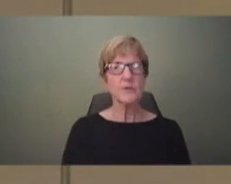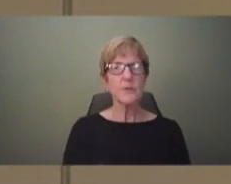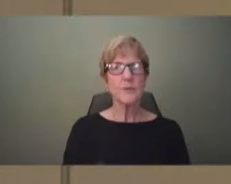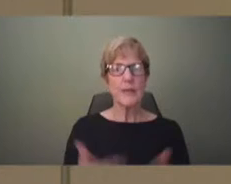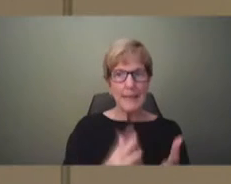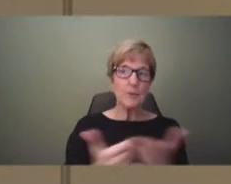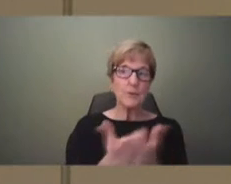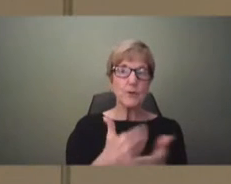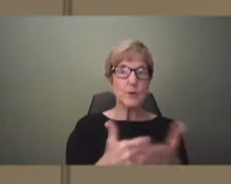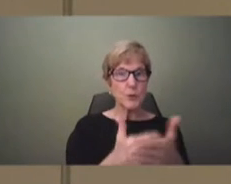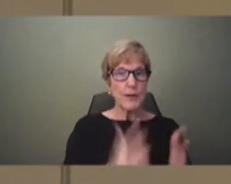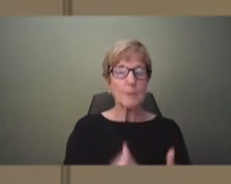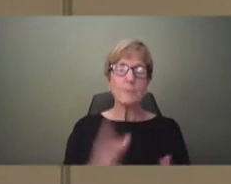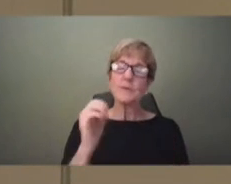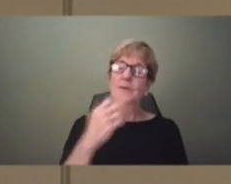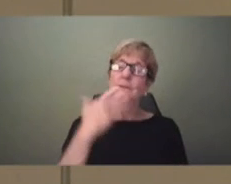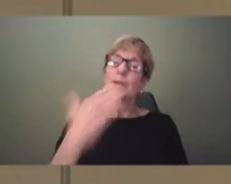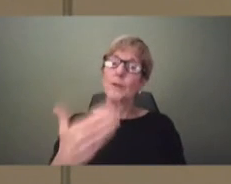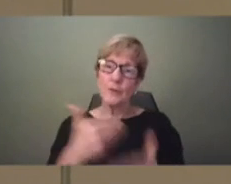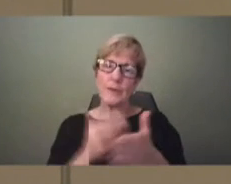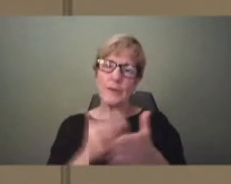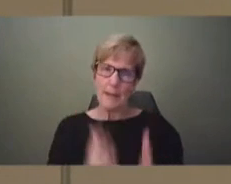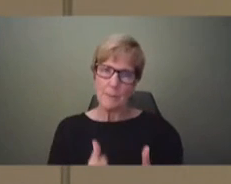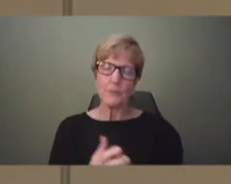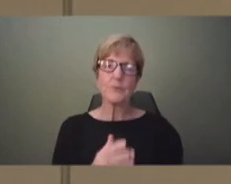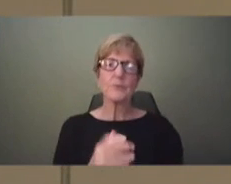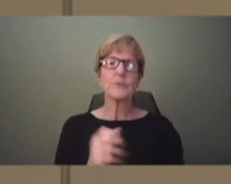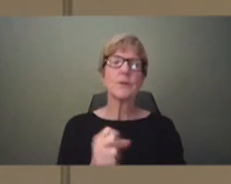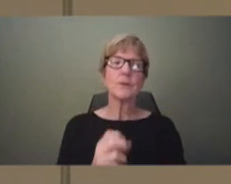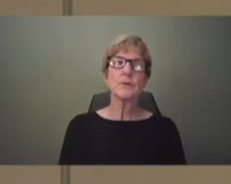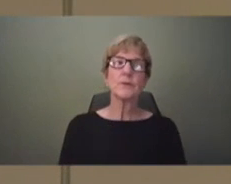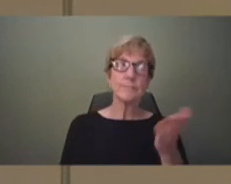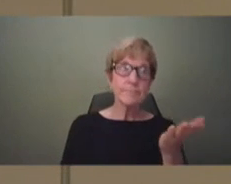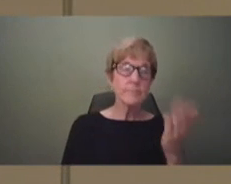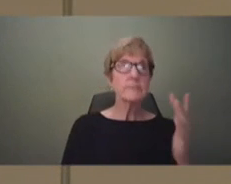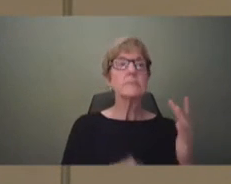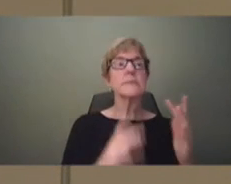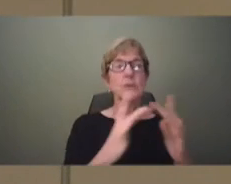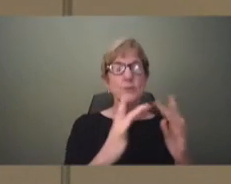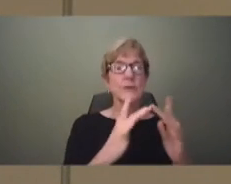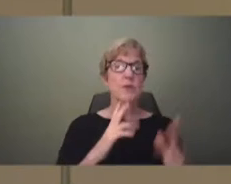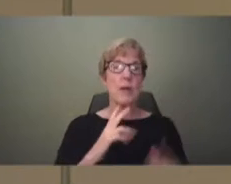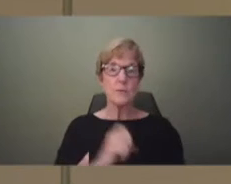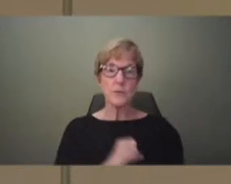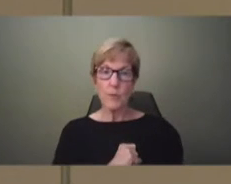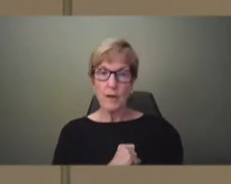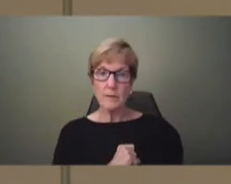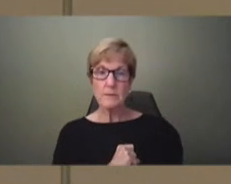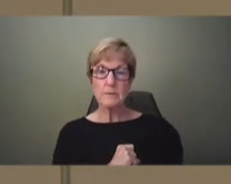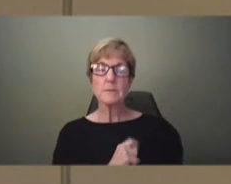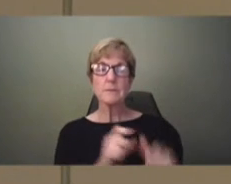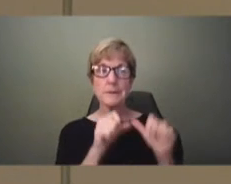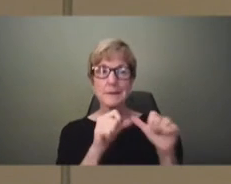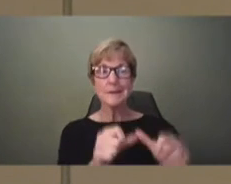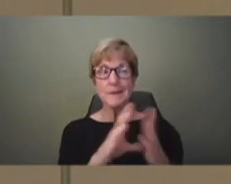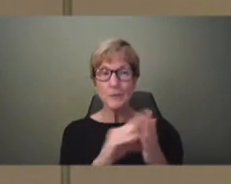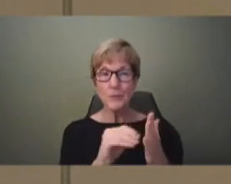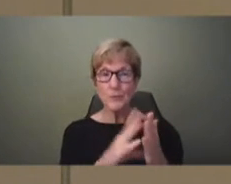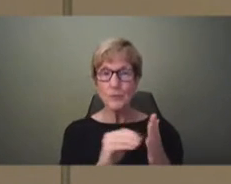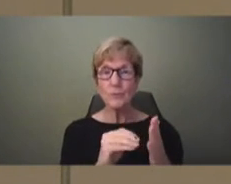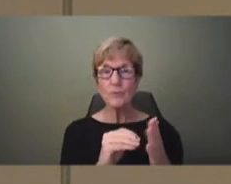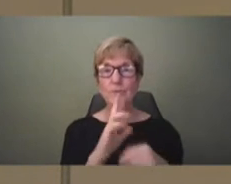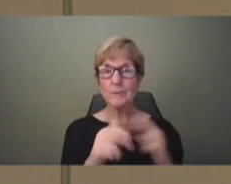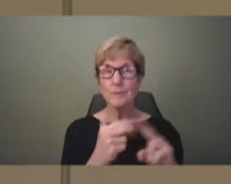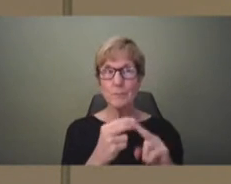to be good neighbors so um um reach out to us um to continue to learn about it